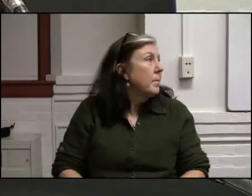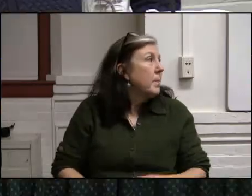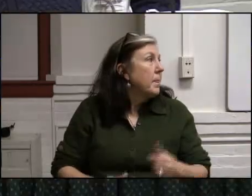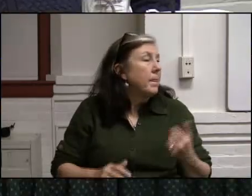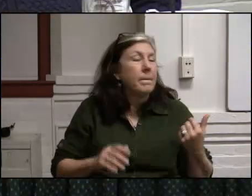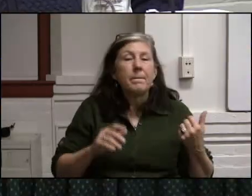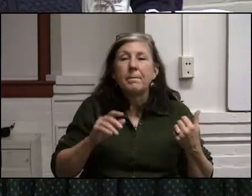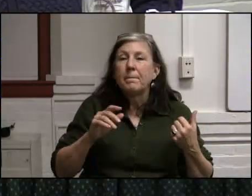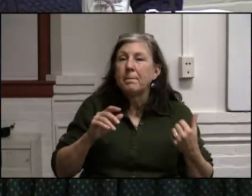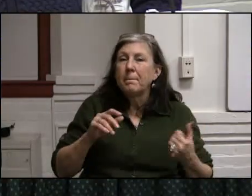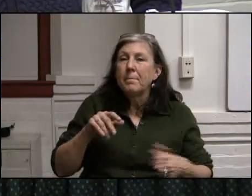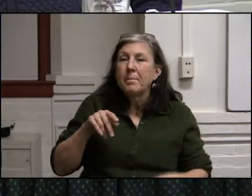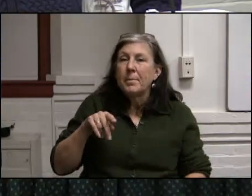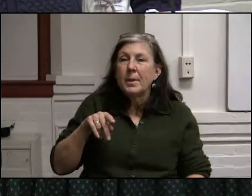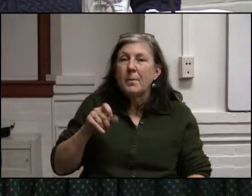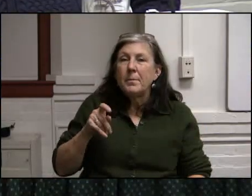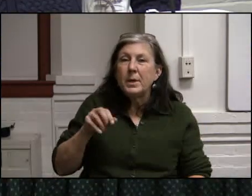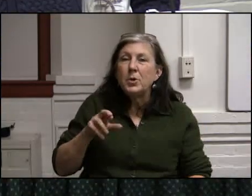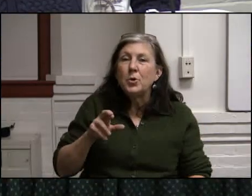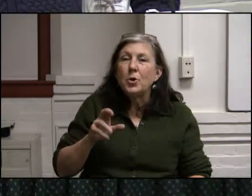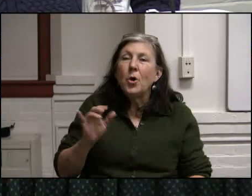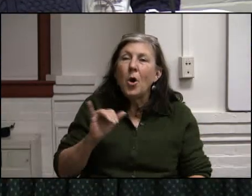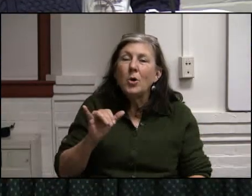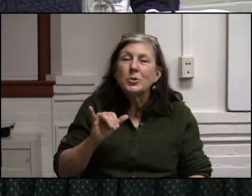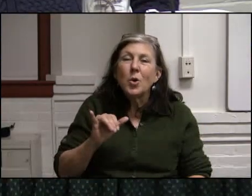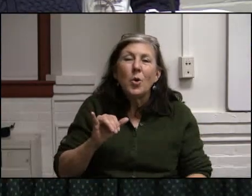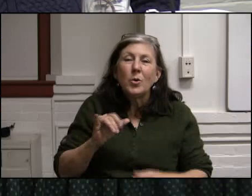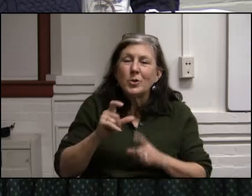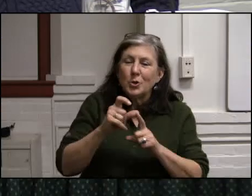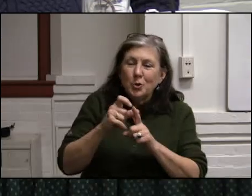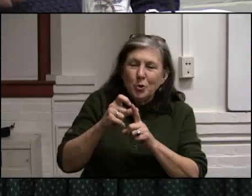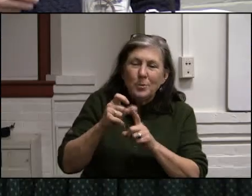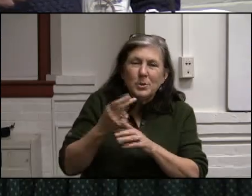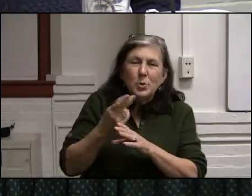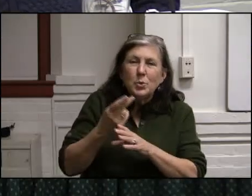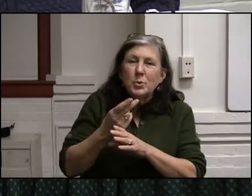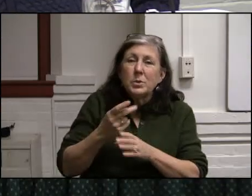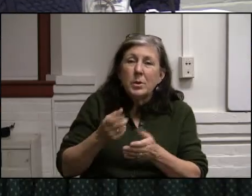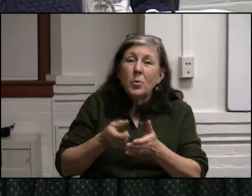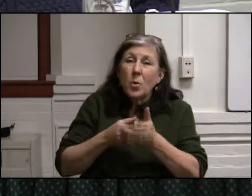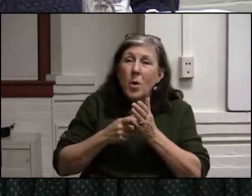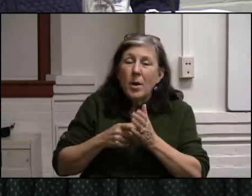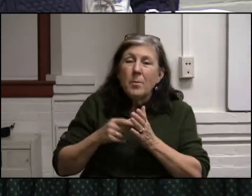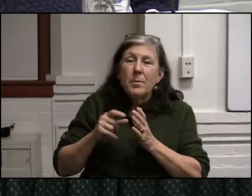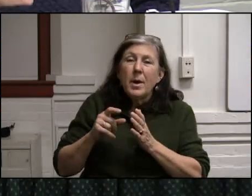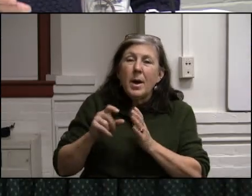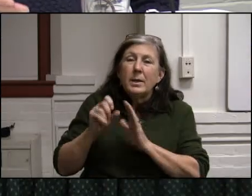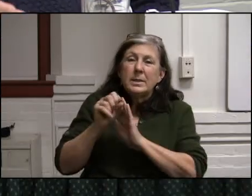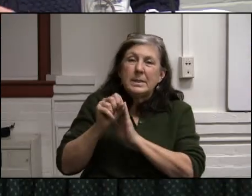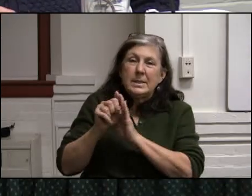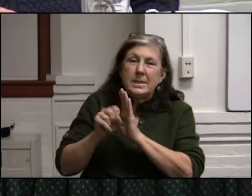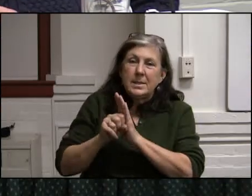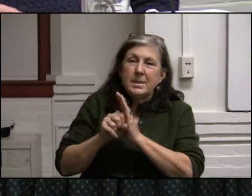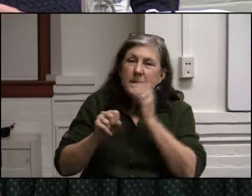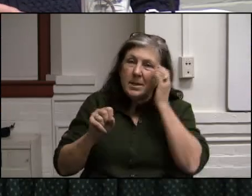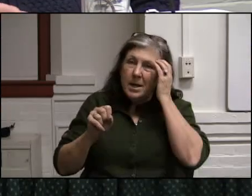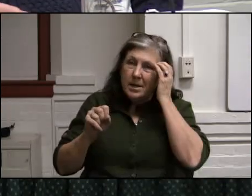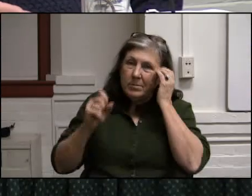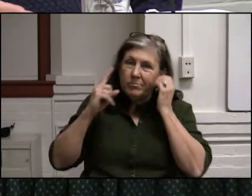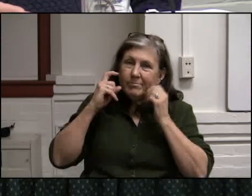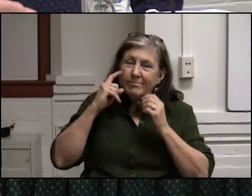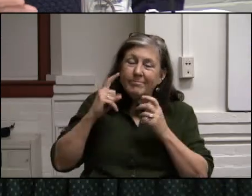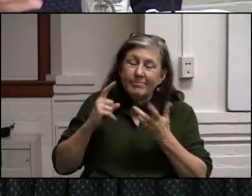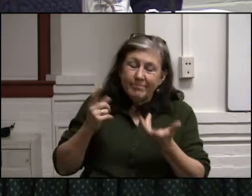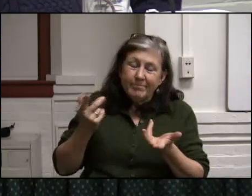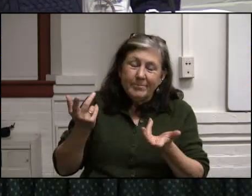the terminology, just like how the business personal property tax is terminology that's required under state statutes, so is the errors and omissions report.